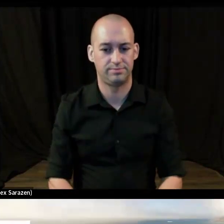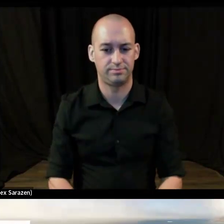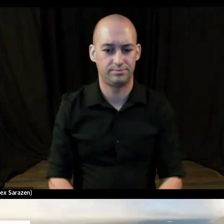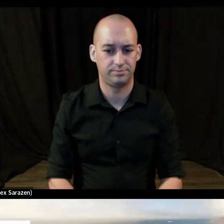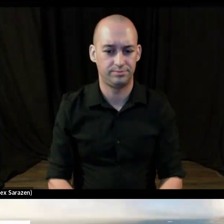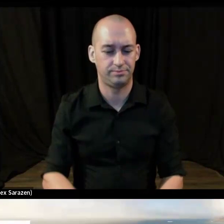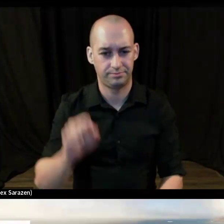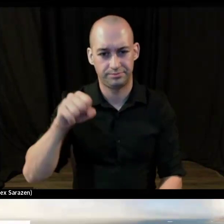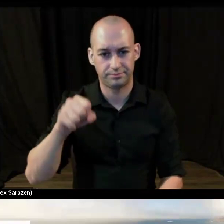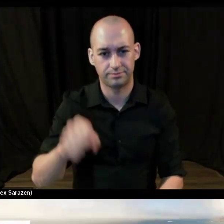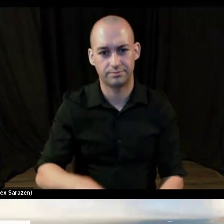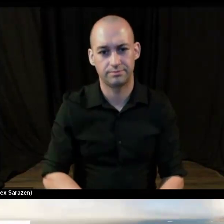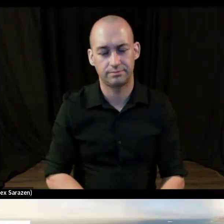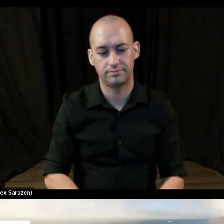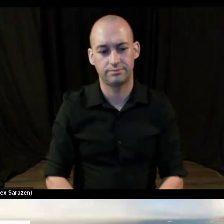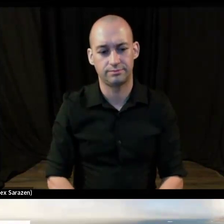Yeah. Yeah.